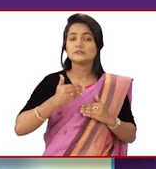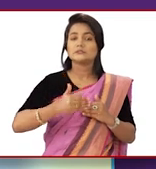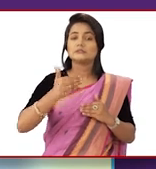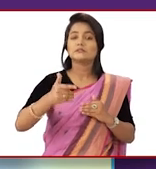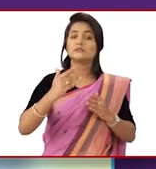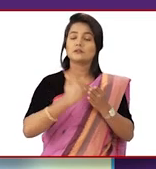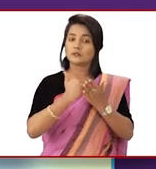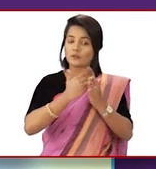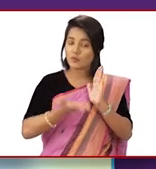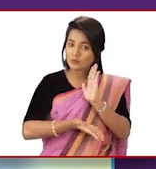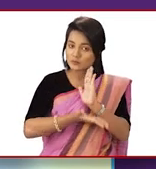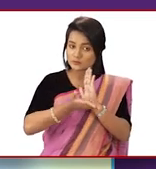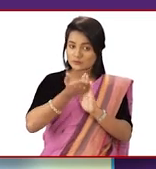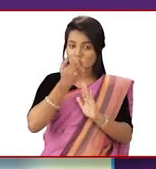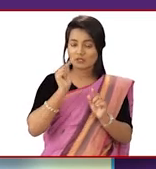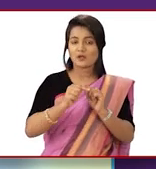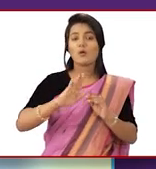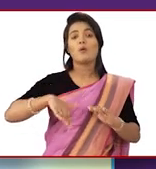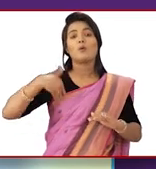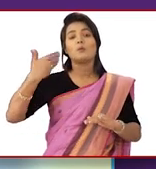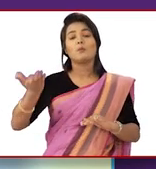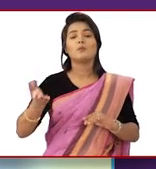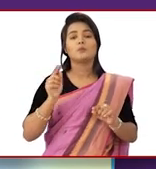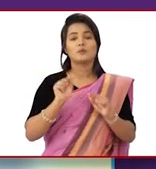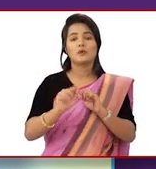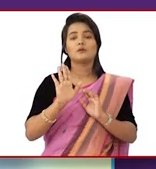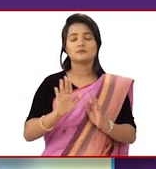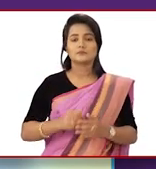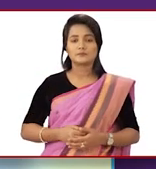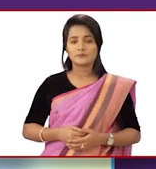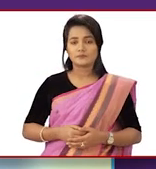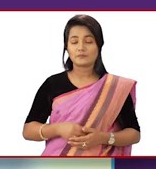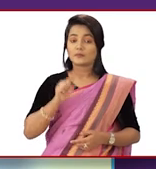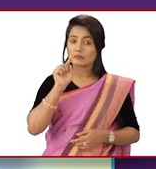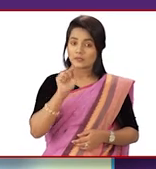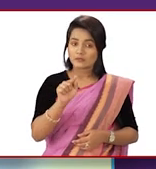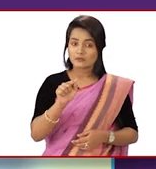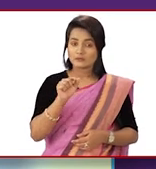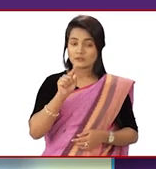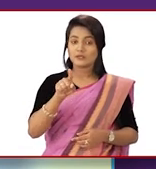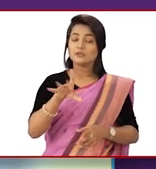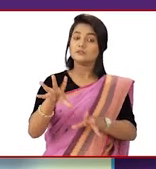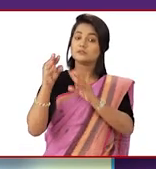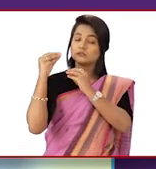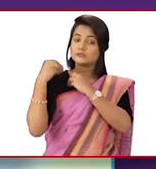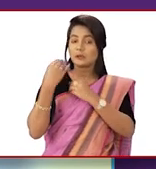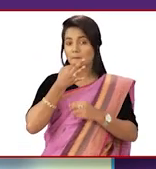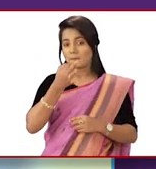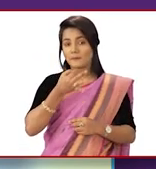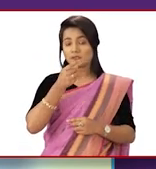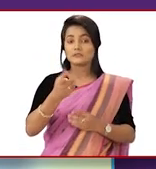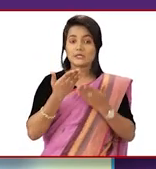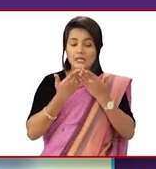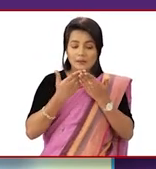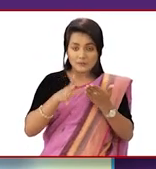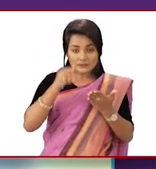personality develops. But that's much later, after puberty or adolescence. So you pick up things and from what you